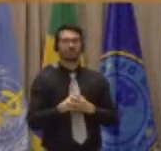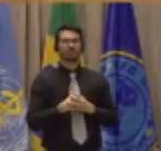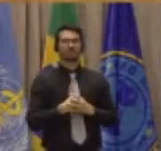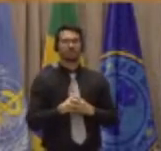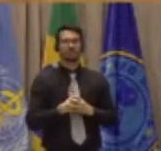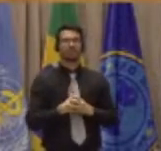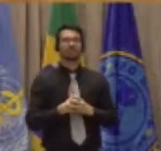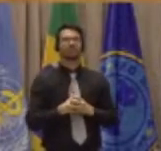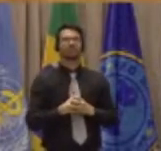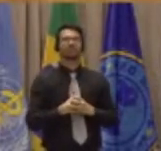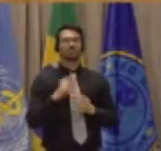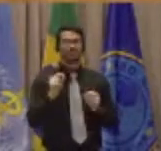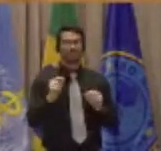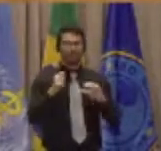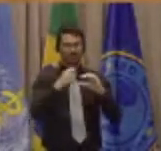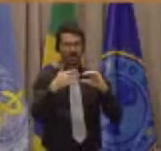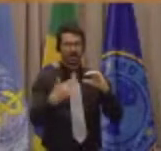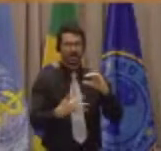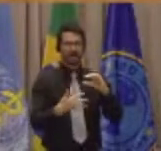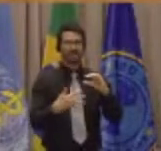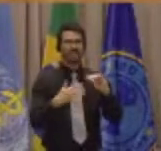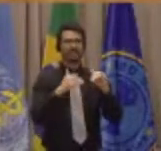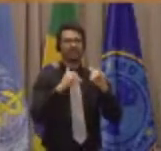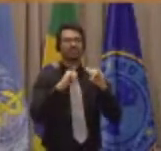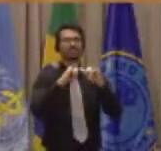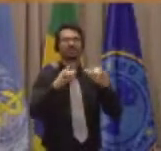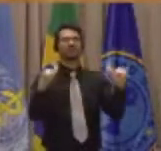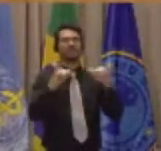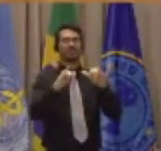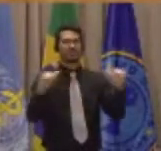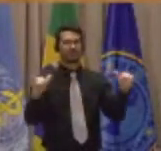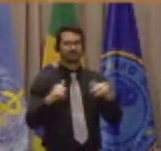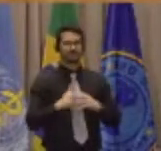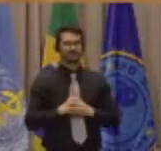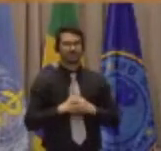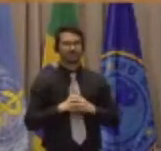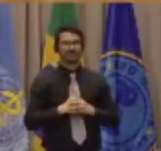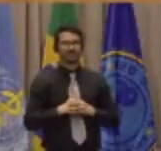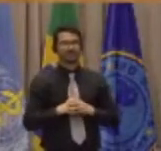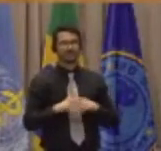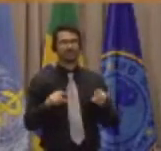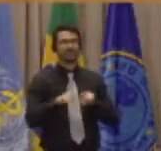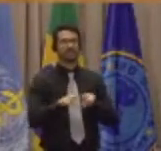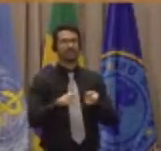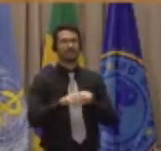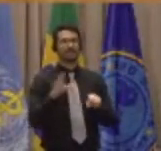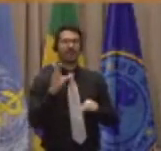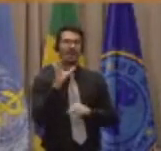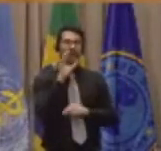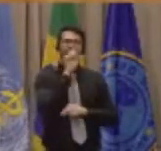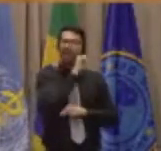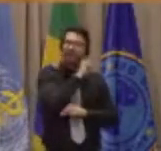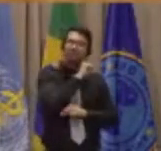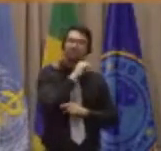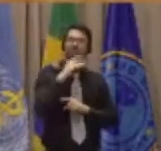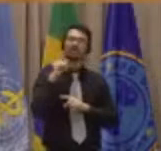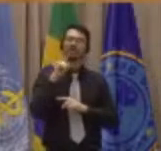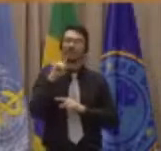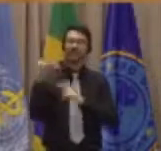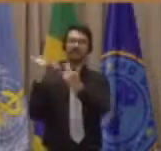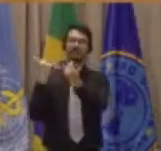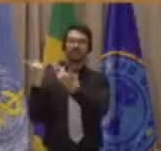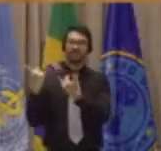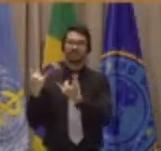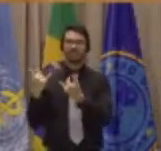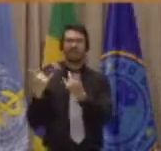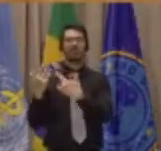a very high effort, that we had this information as base and very